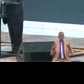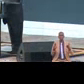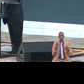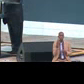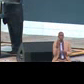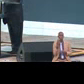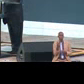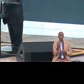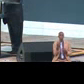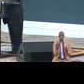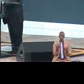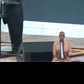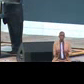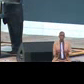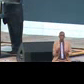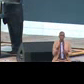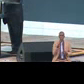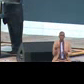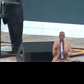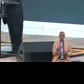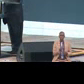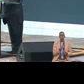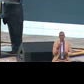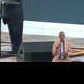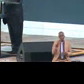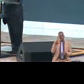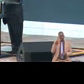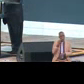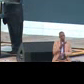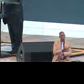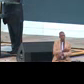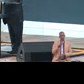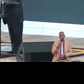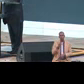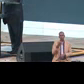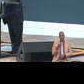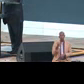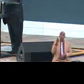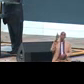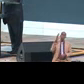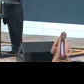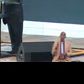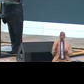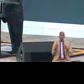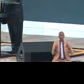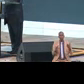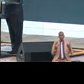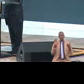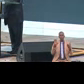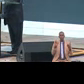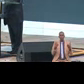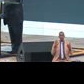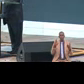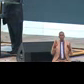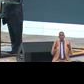now are we the sons of God? Second Corinthians chapter